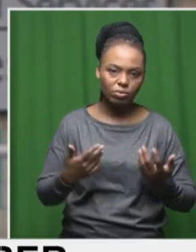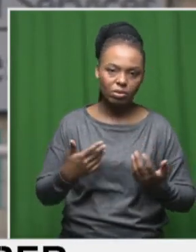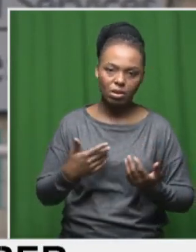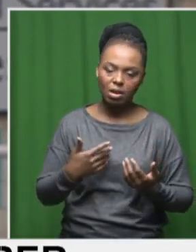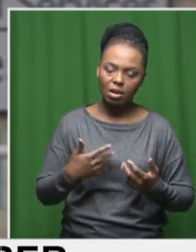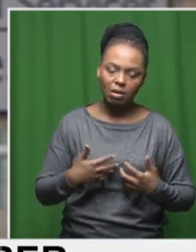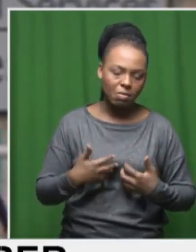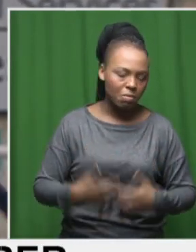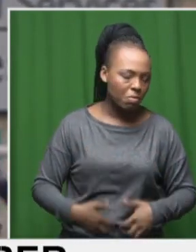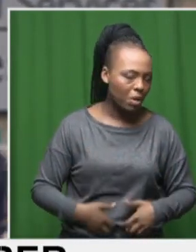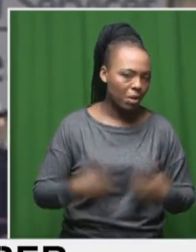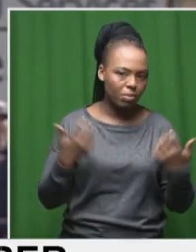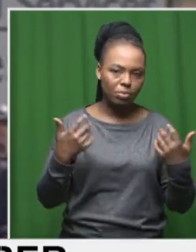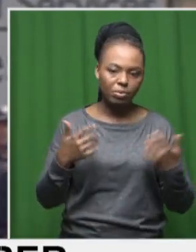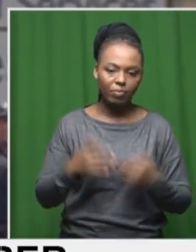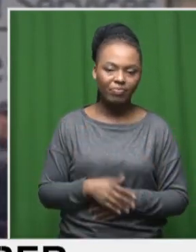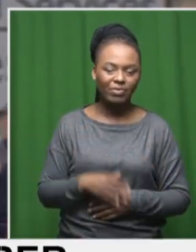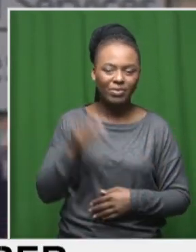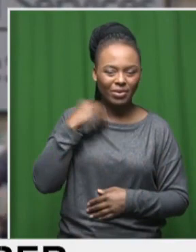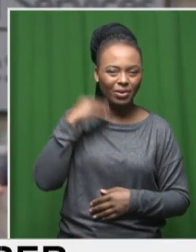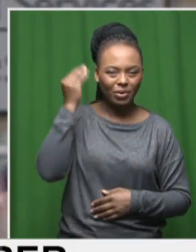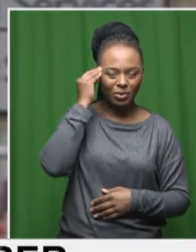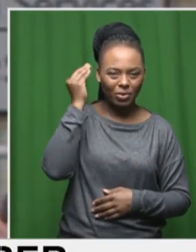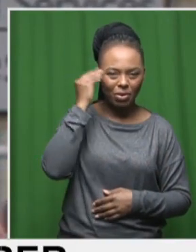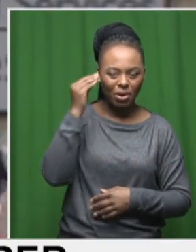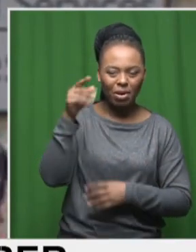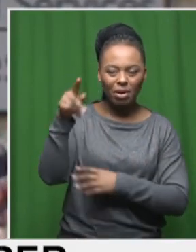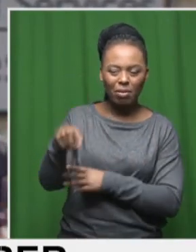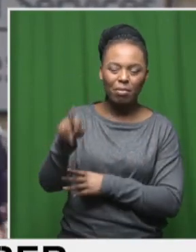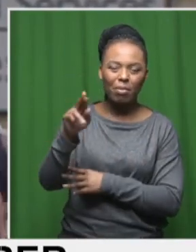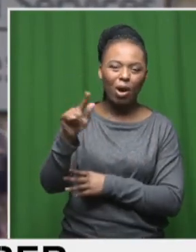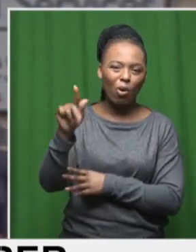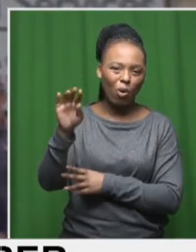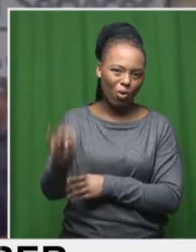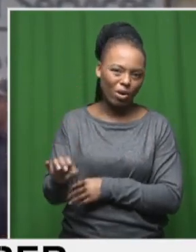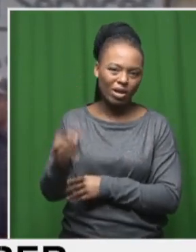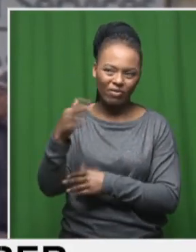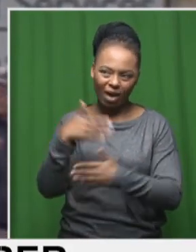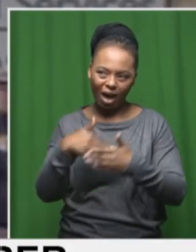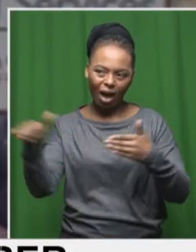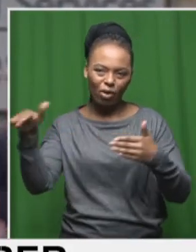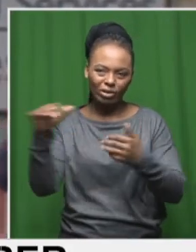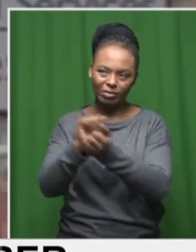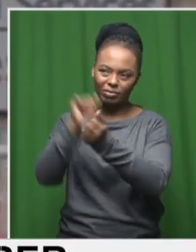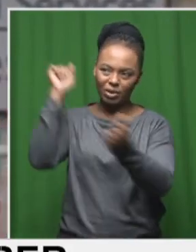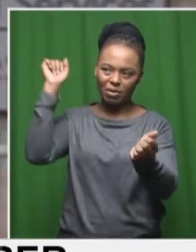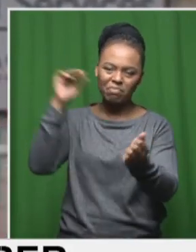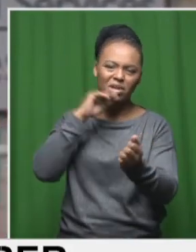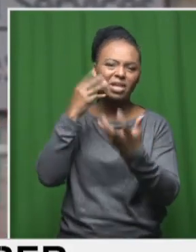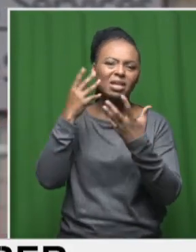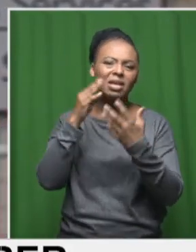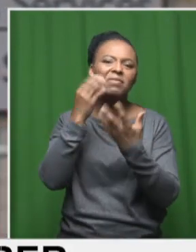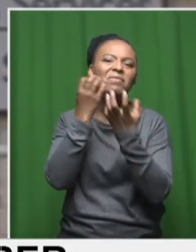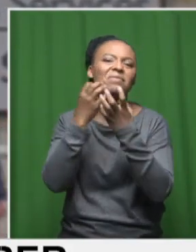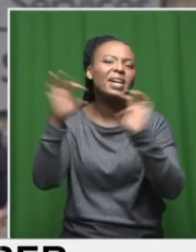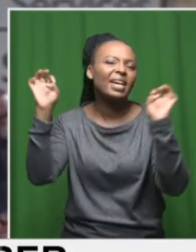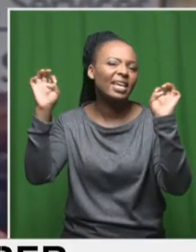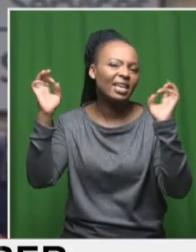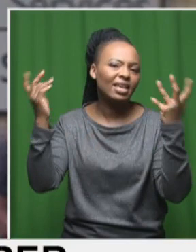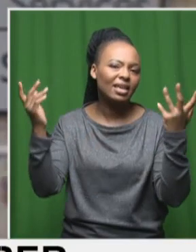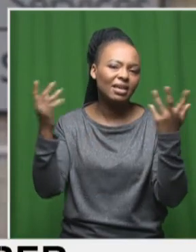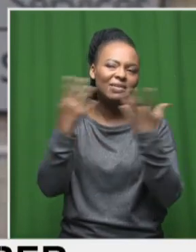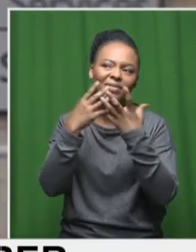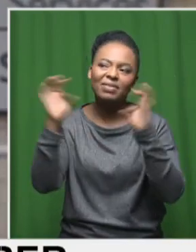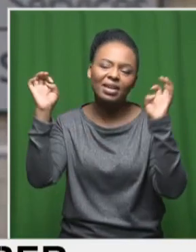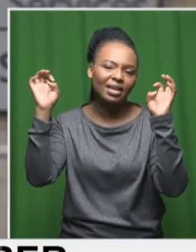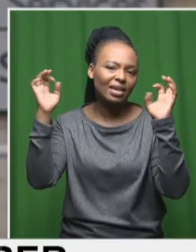out of jail and you live a very different life. So it's parole, but you are free in many ways.